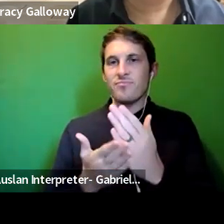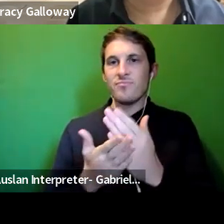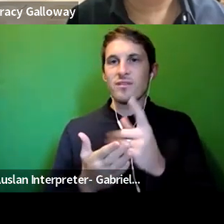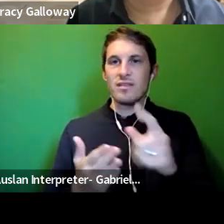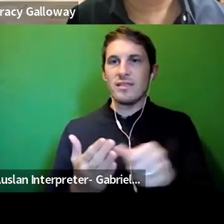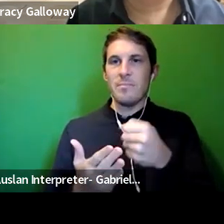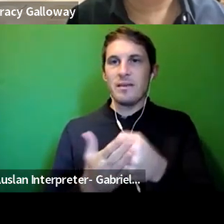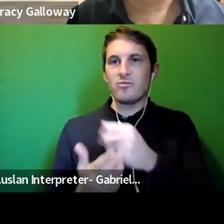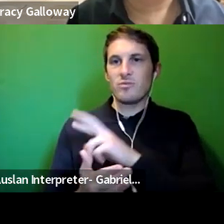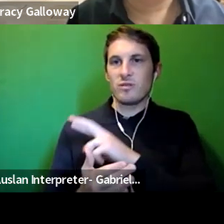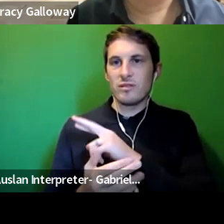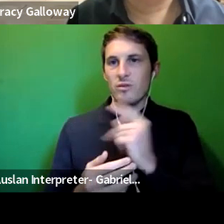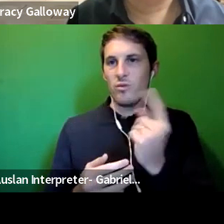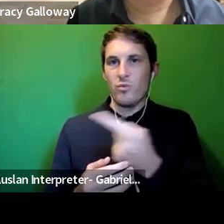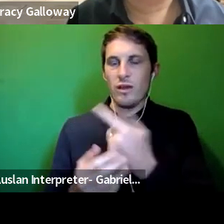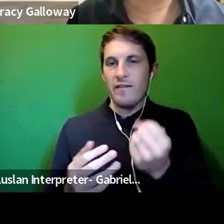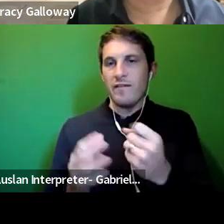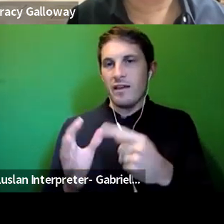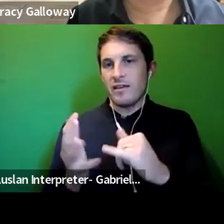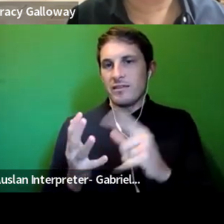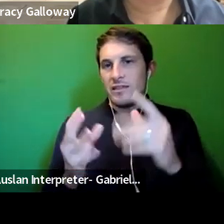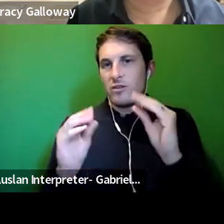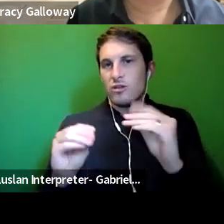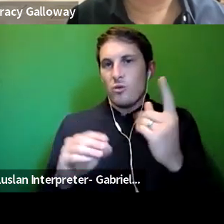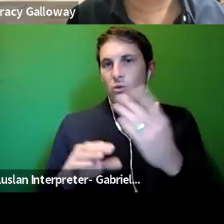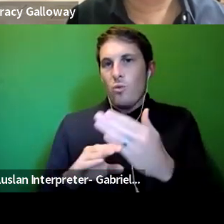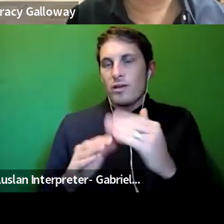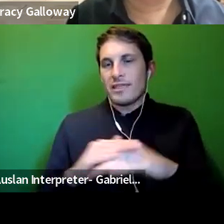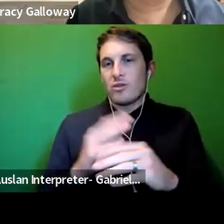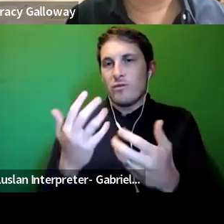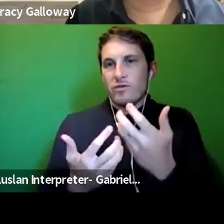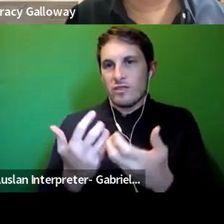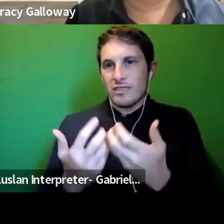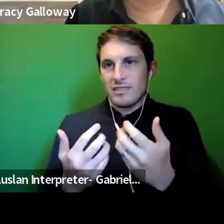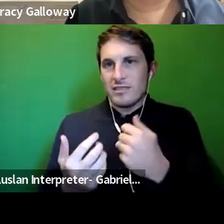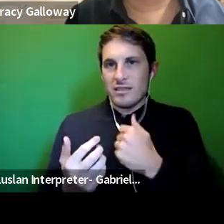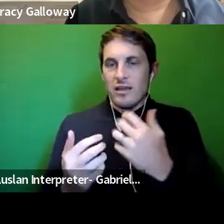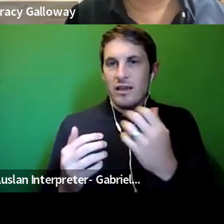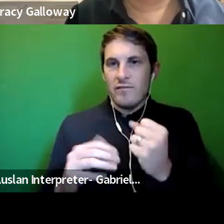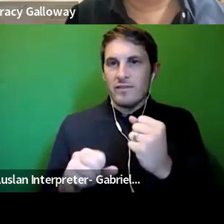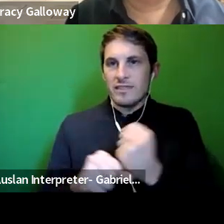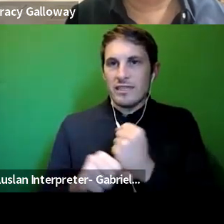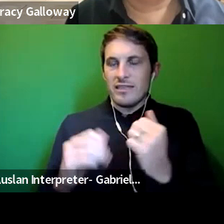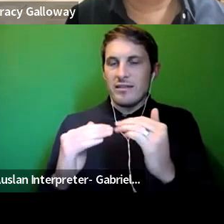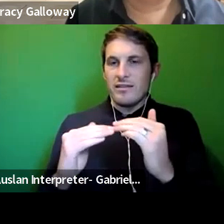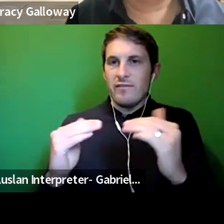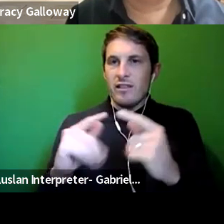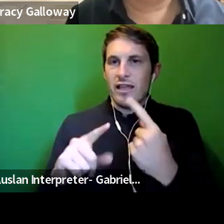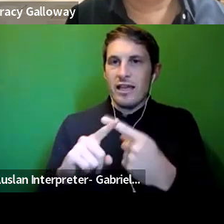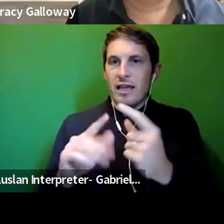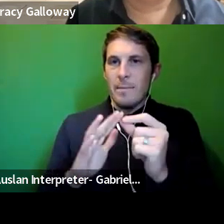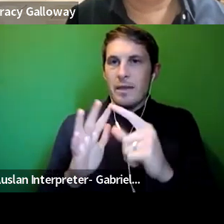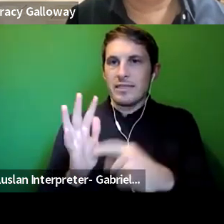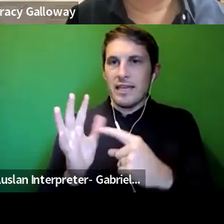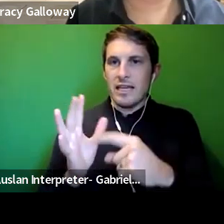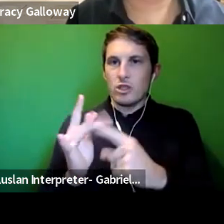responsibility we have as educators and people that work in universities. We set a level of expectation when students come through. The way they